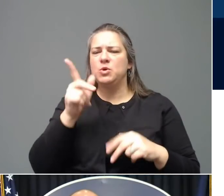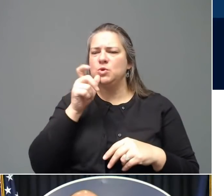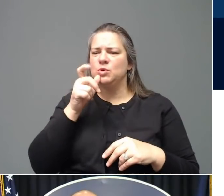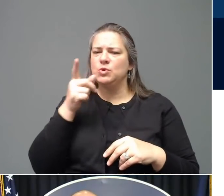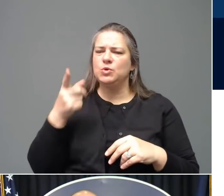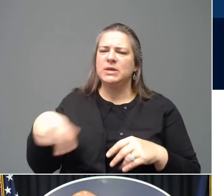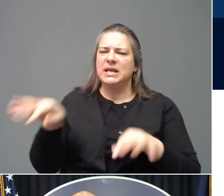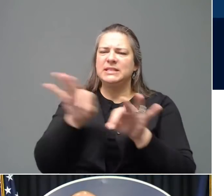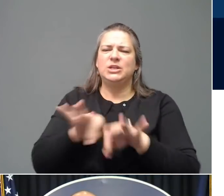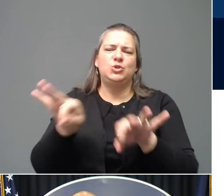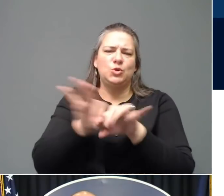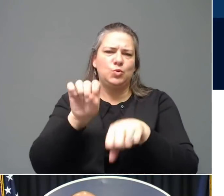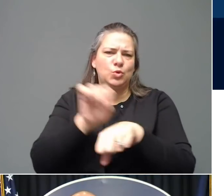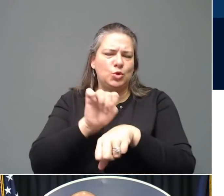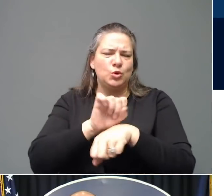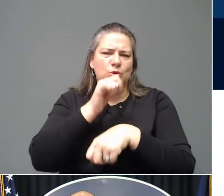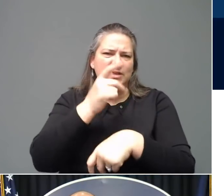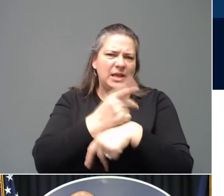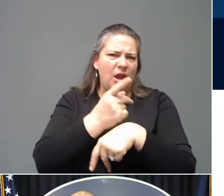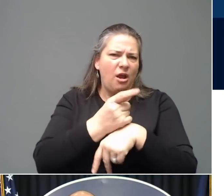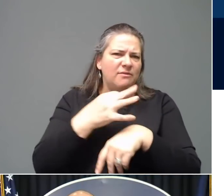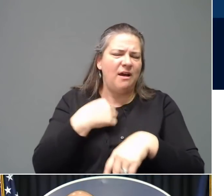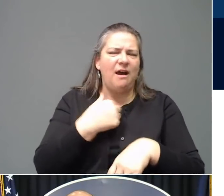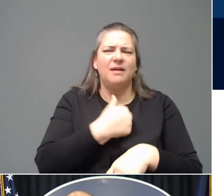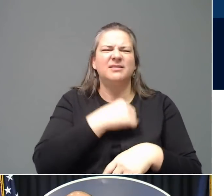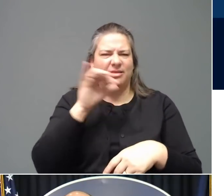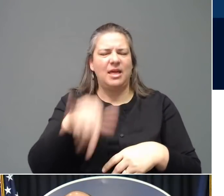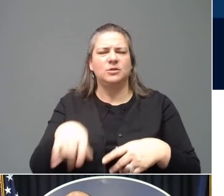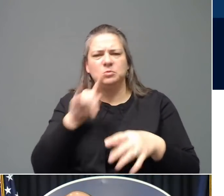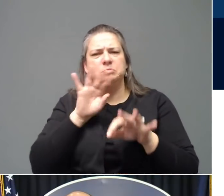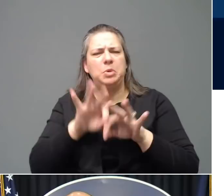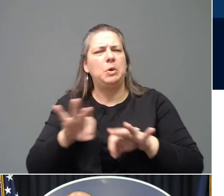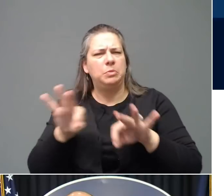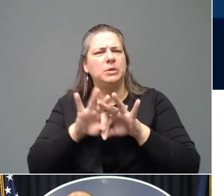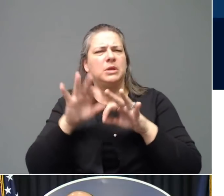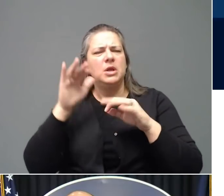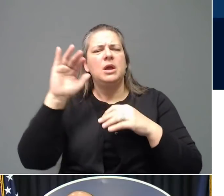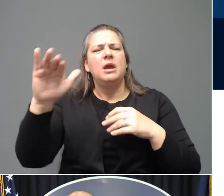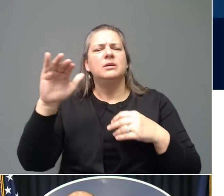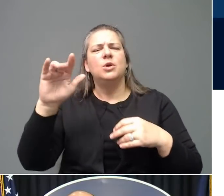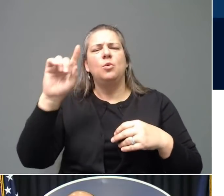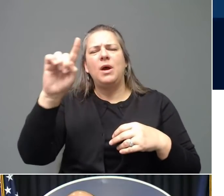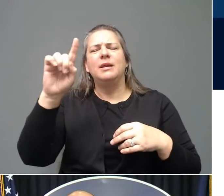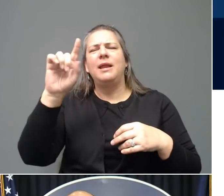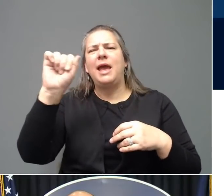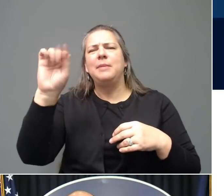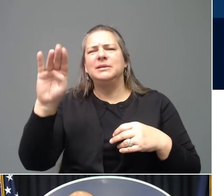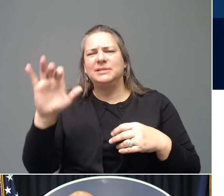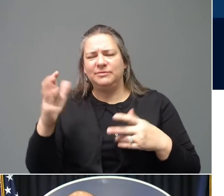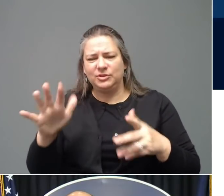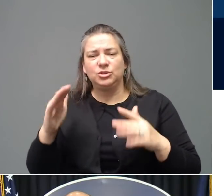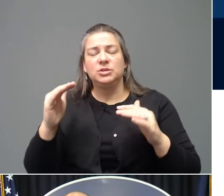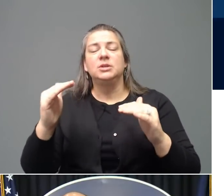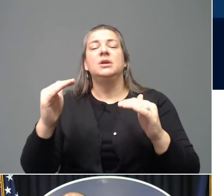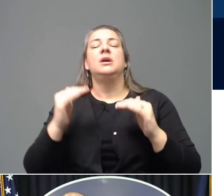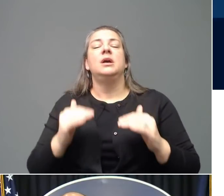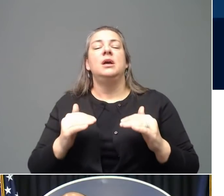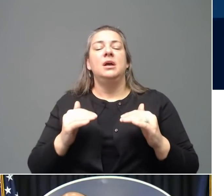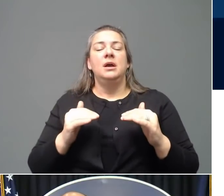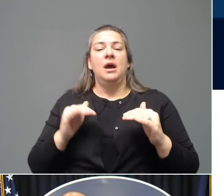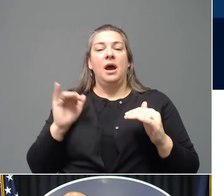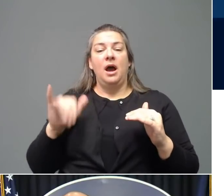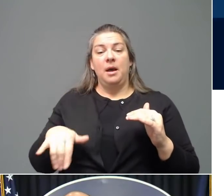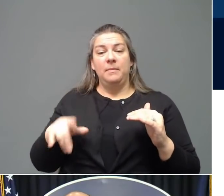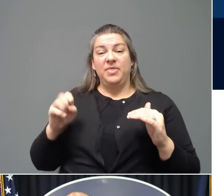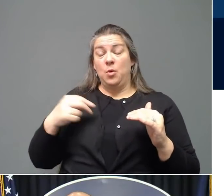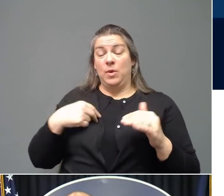the importance of getting these populations. After that, we announced on Monday phase 1C, which is the rest